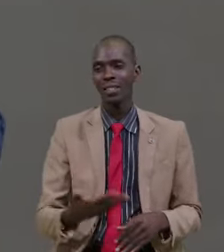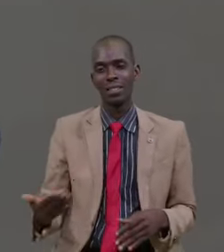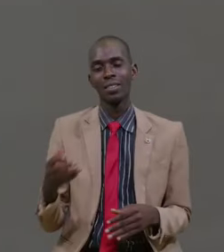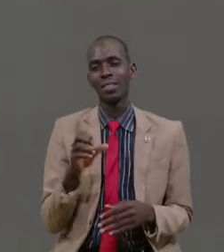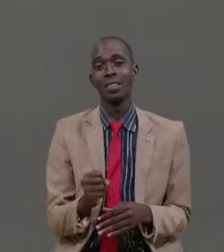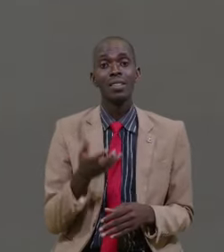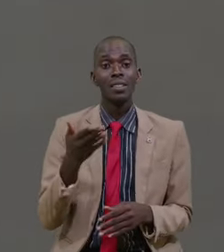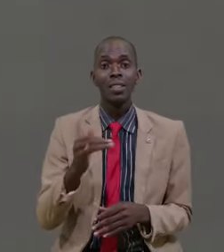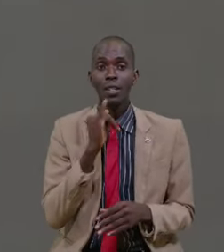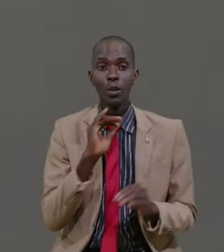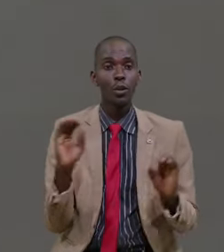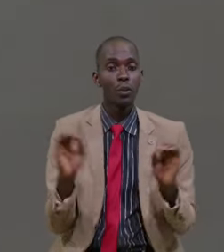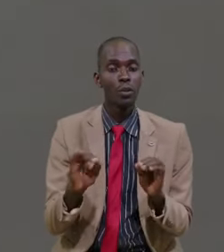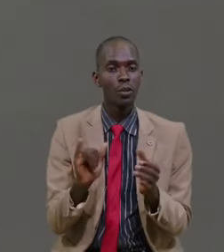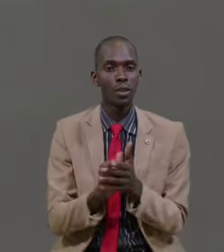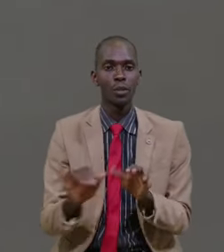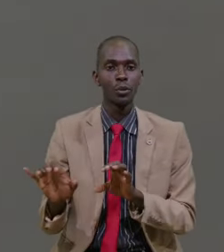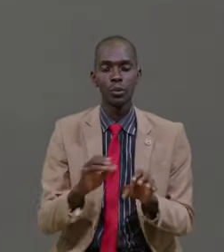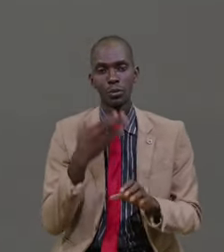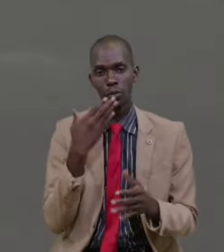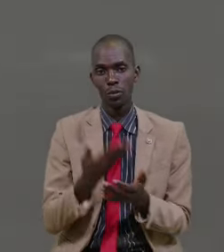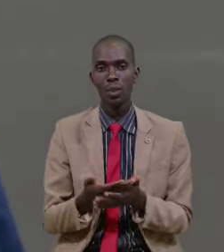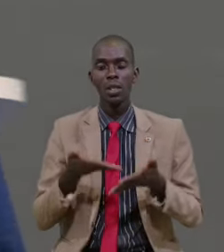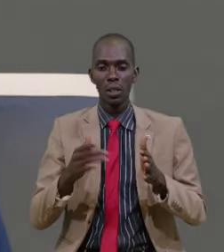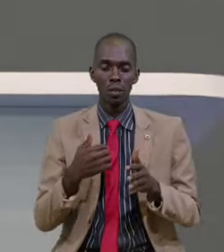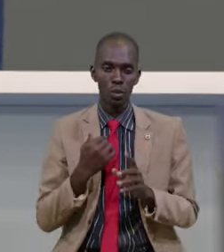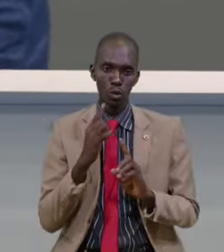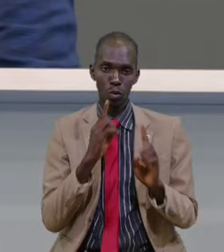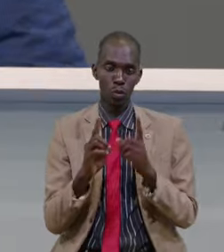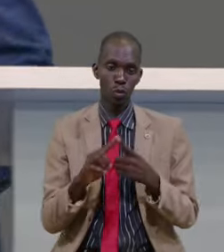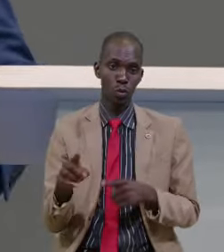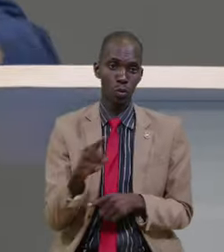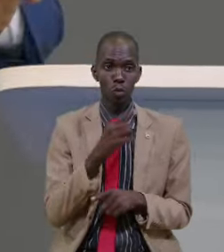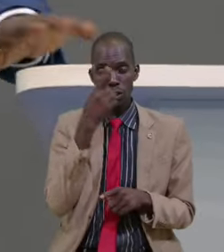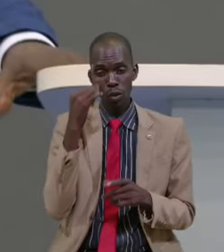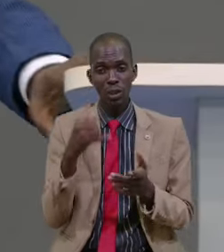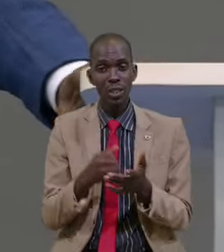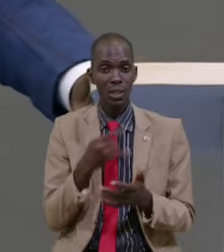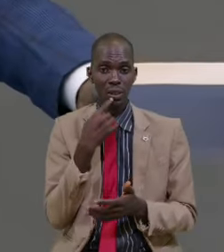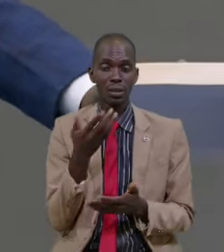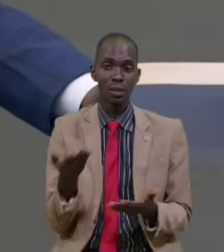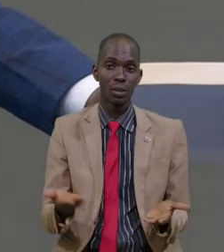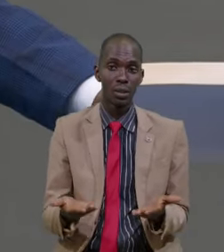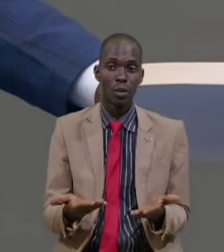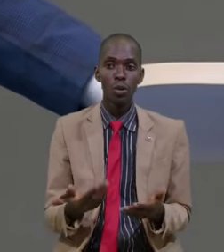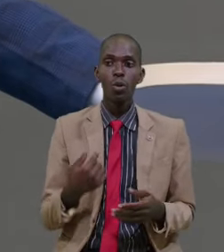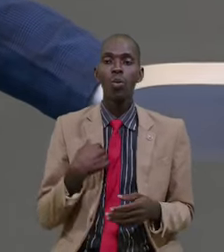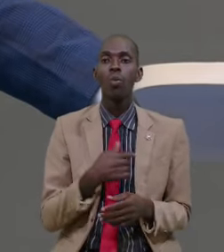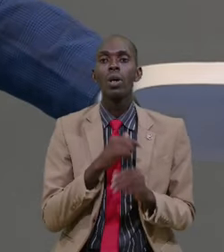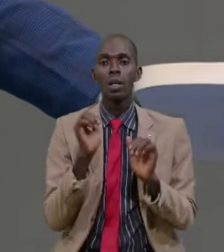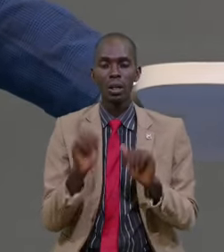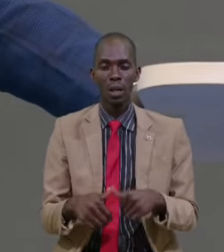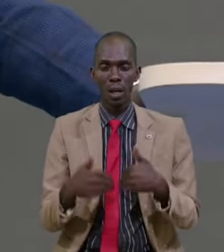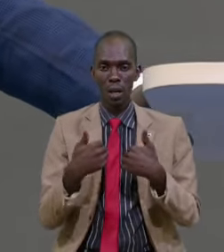that doeth good. Let me talk to you, because it says that we can have freedom